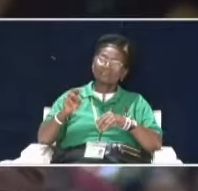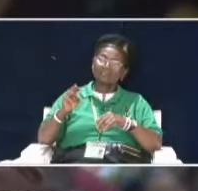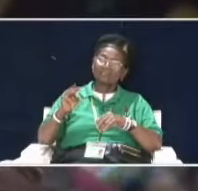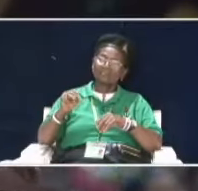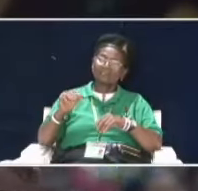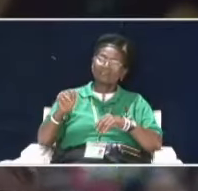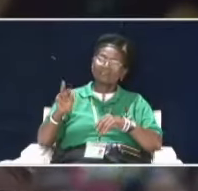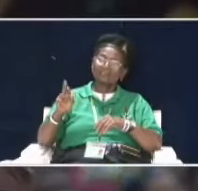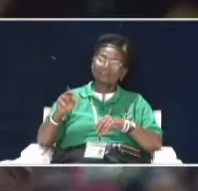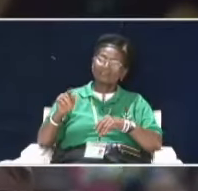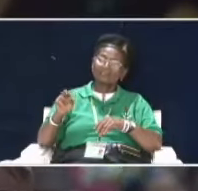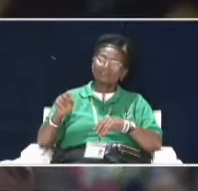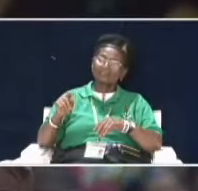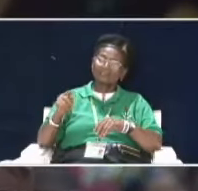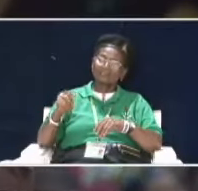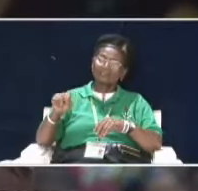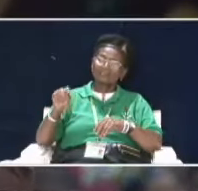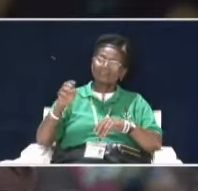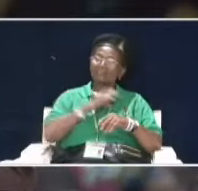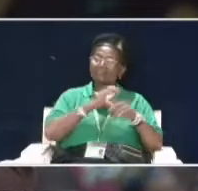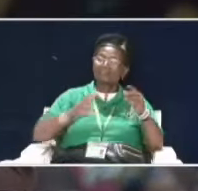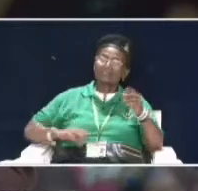We went there,